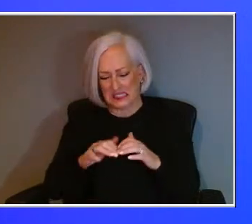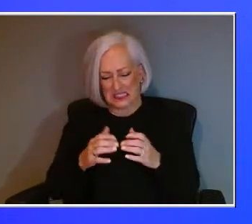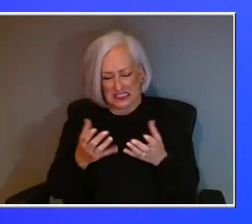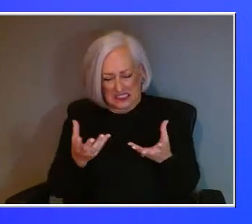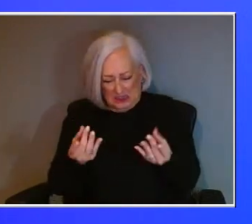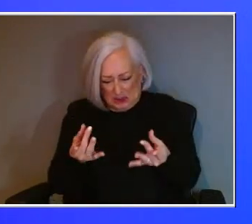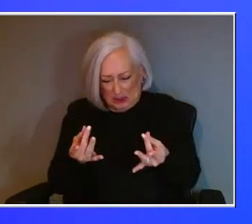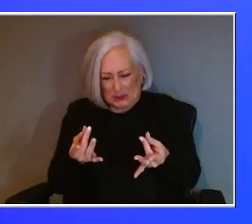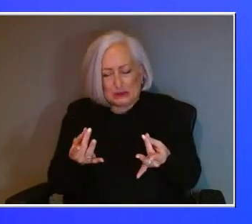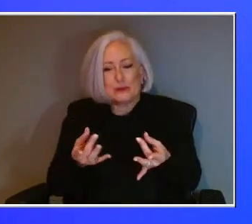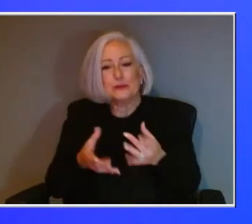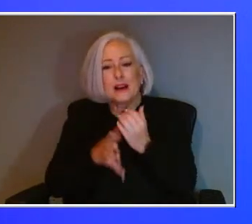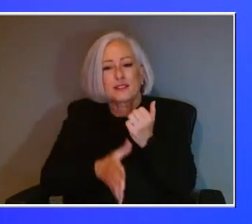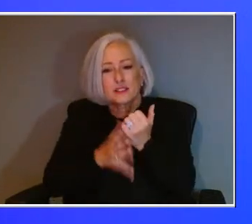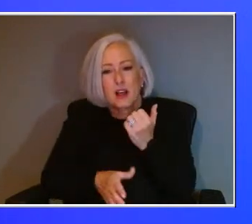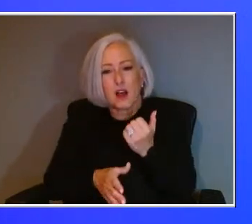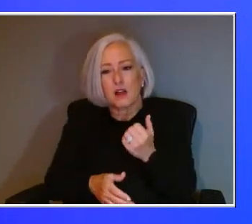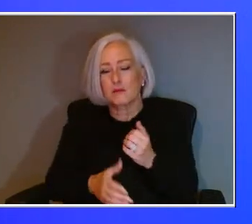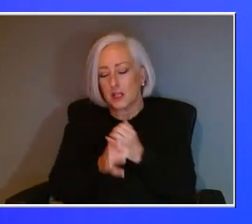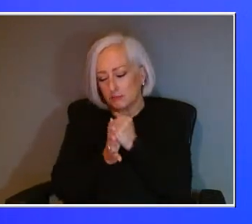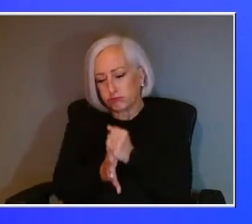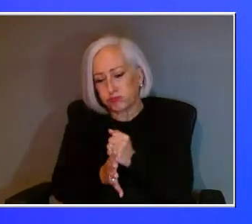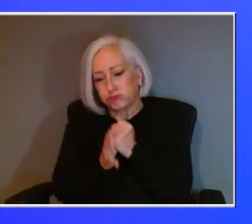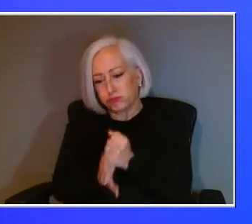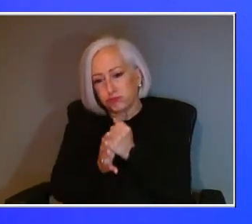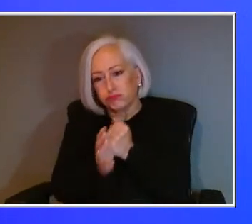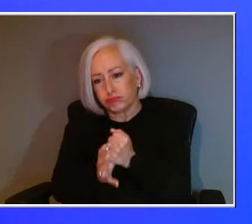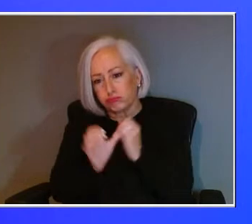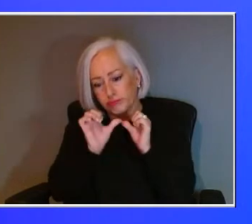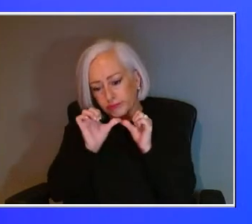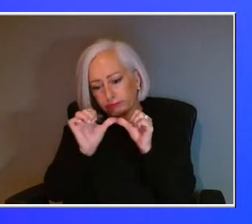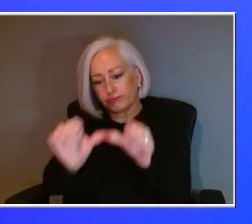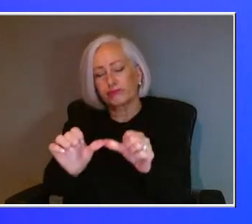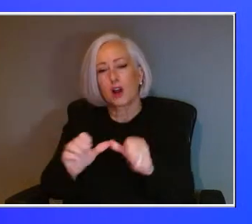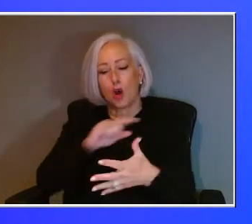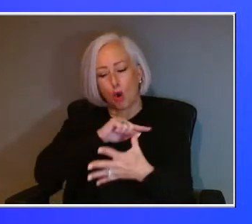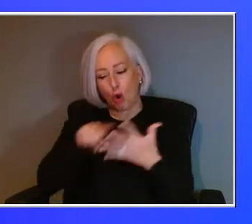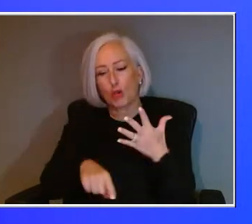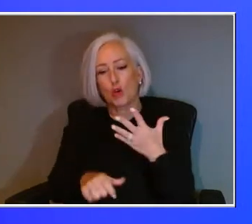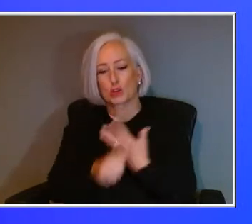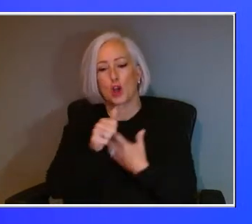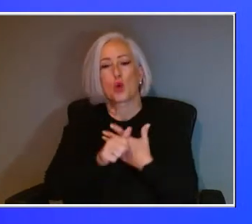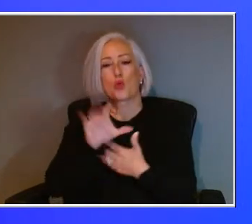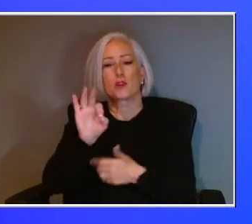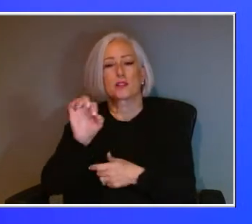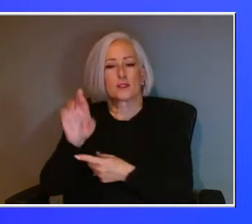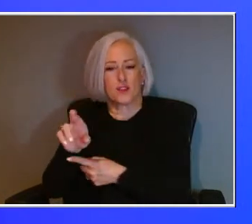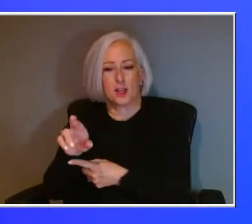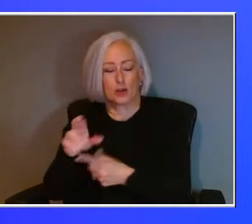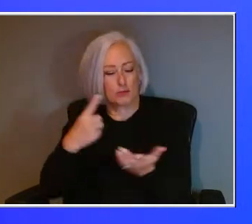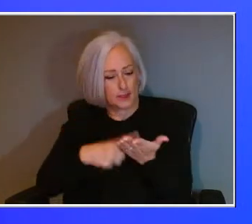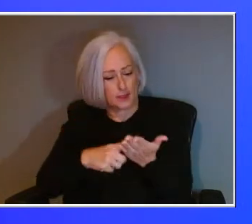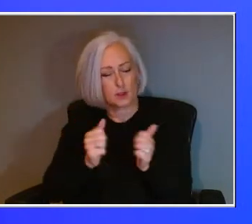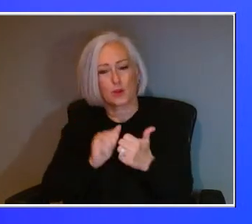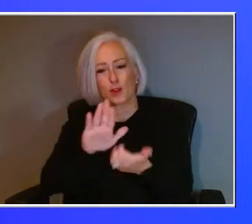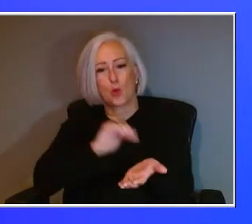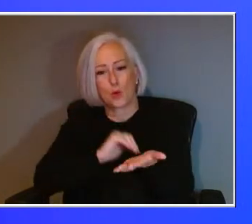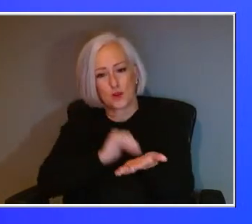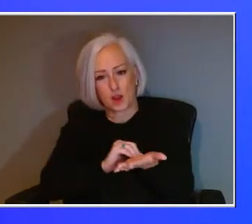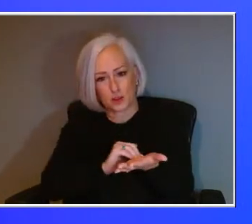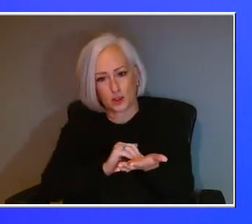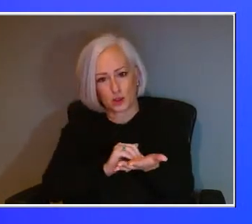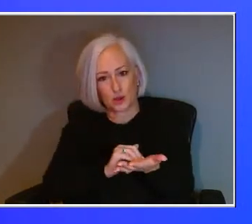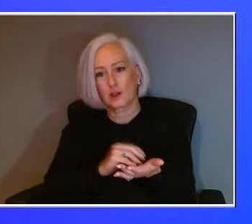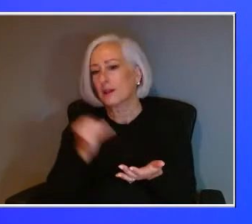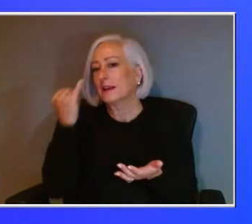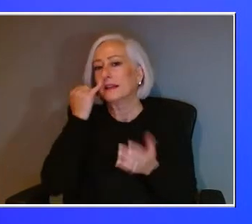the constipation. So those are also, again, risk factors that you would discuss with your primary care physician. And if there's no other